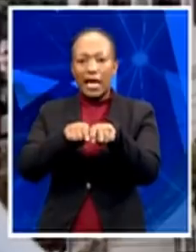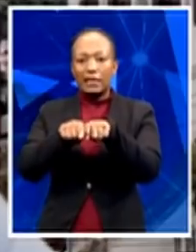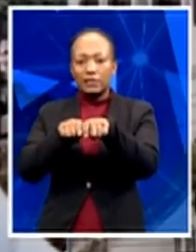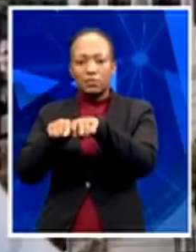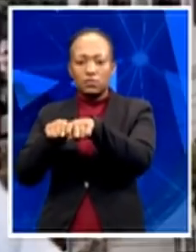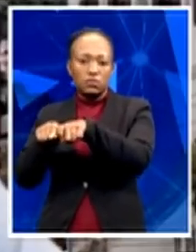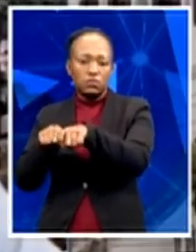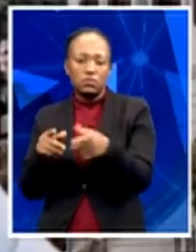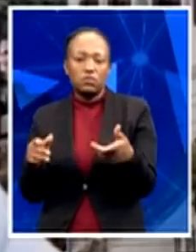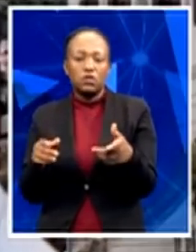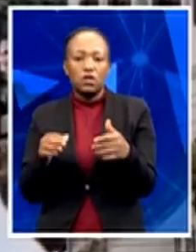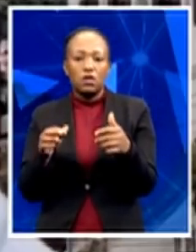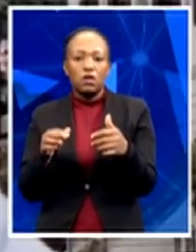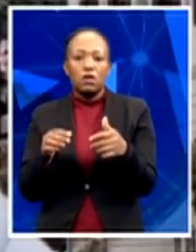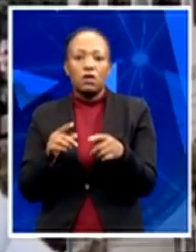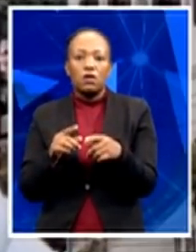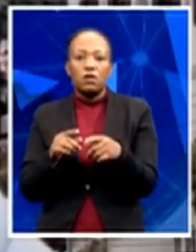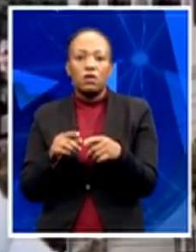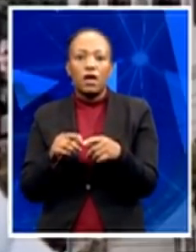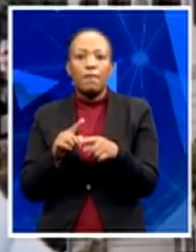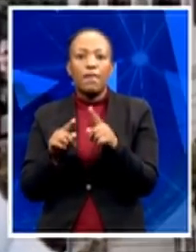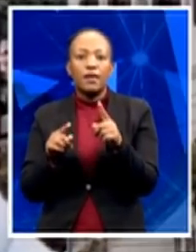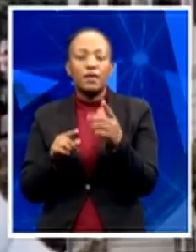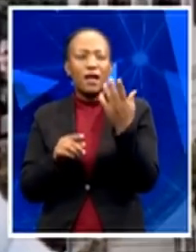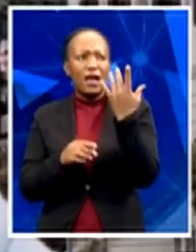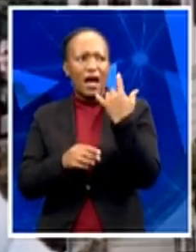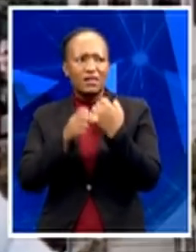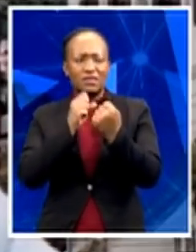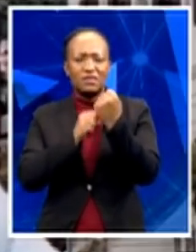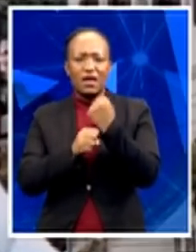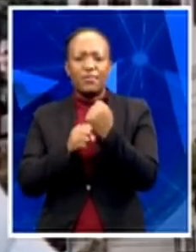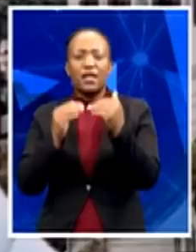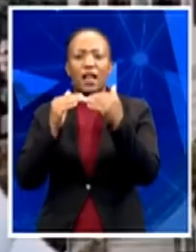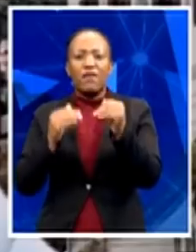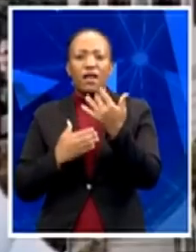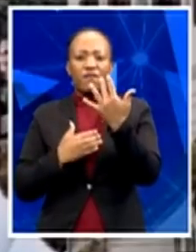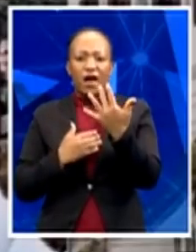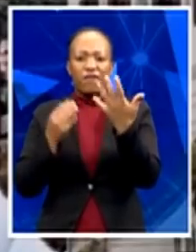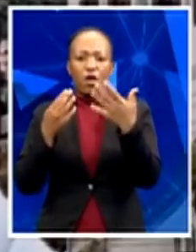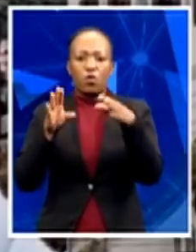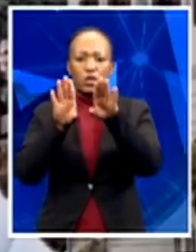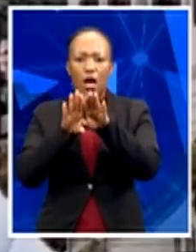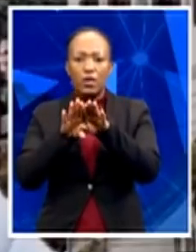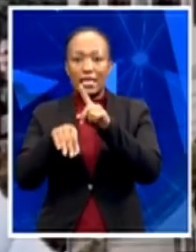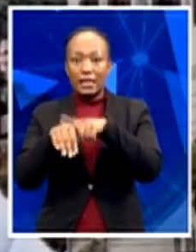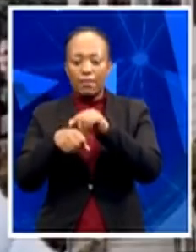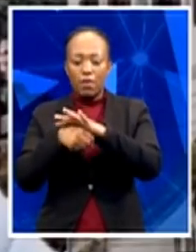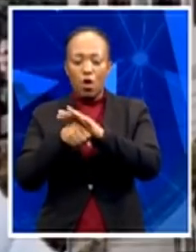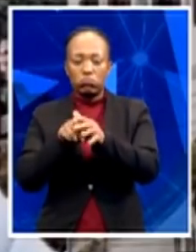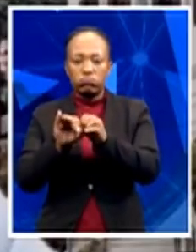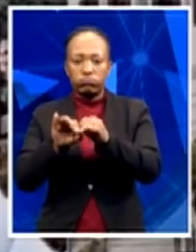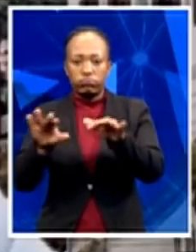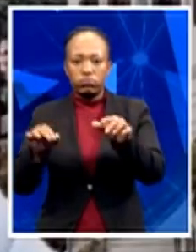year, under lockdown level 5, when the outbreak just started, the department in all